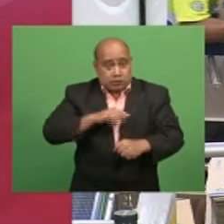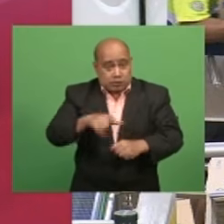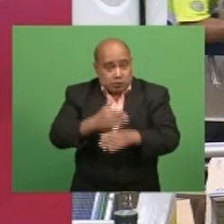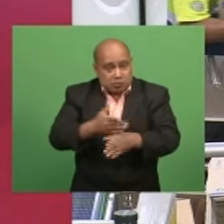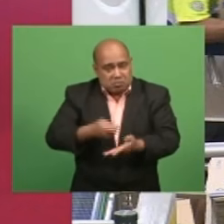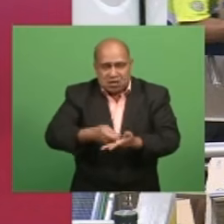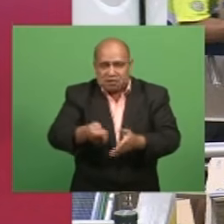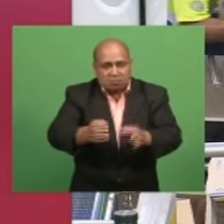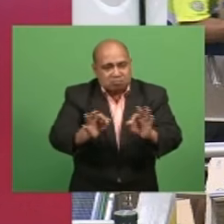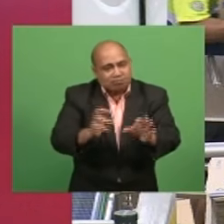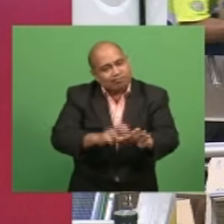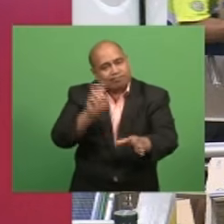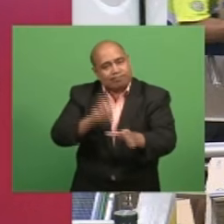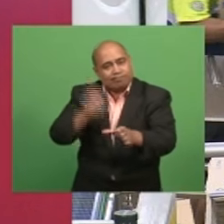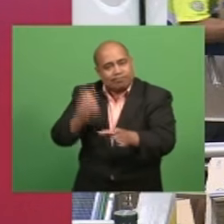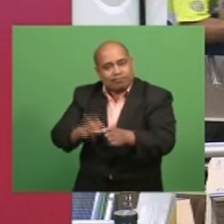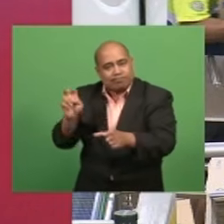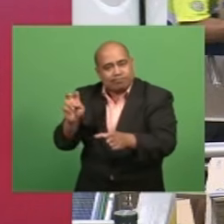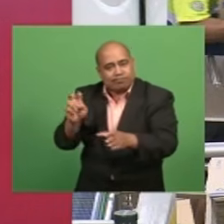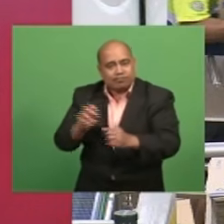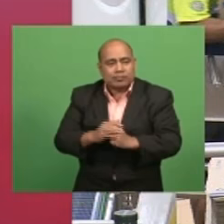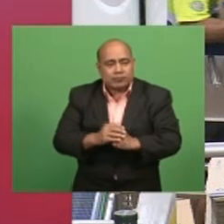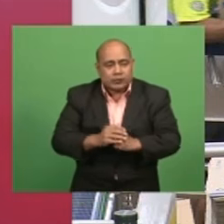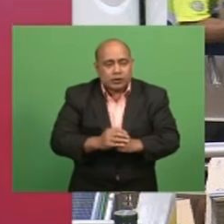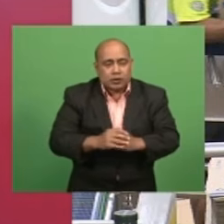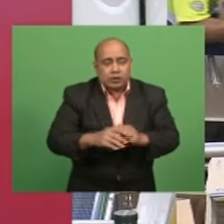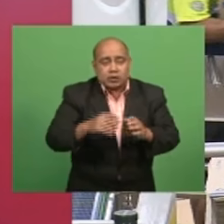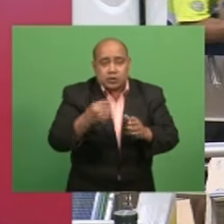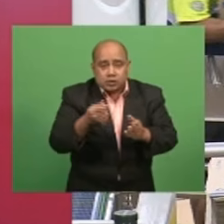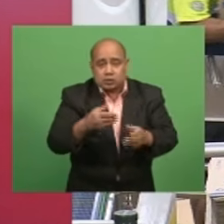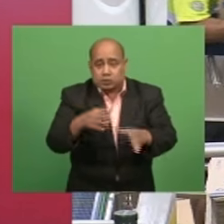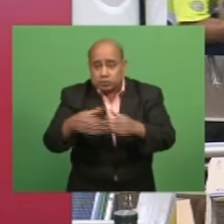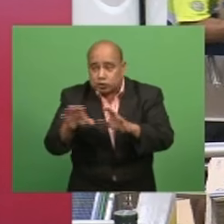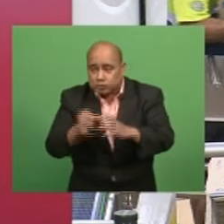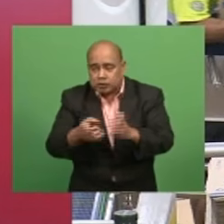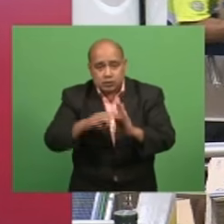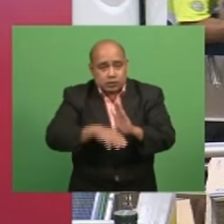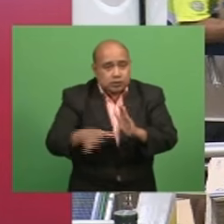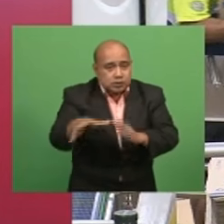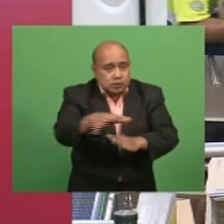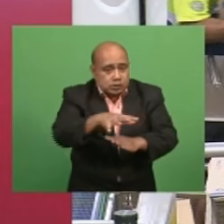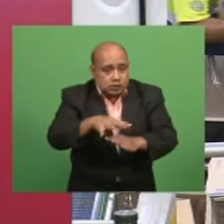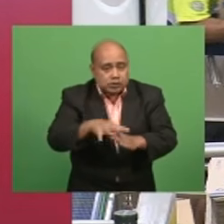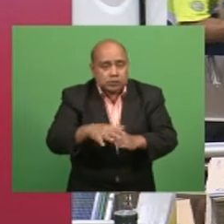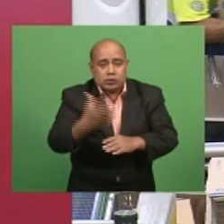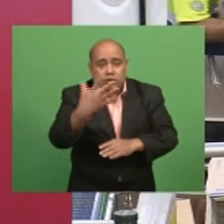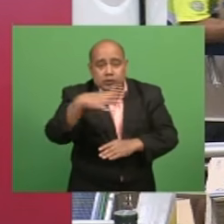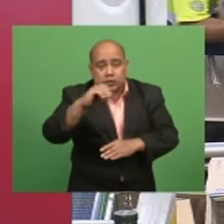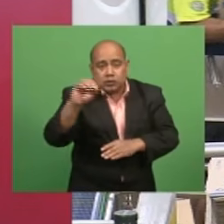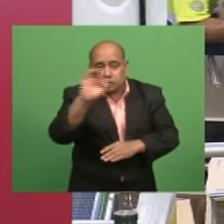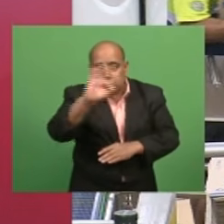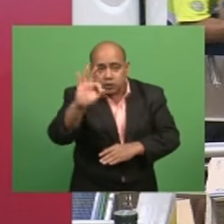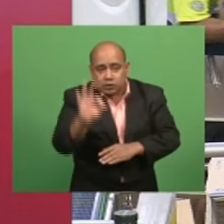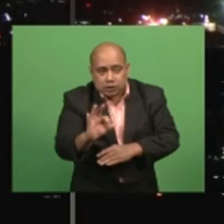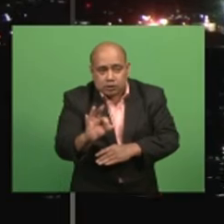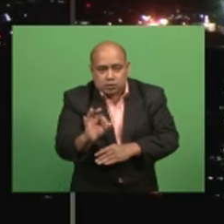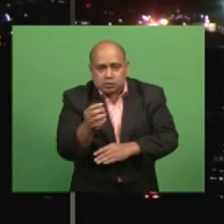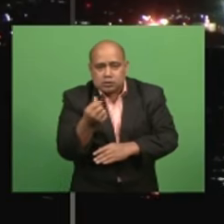And then further, the management and executives have all taken significant pay cuts scaled up to